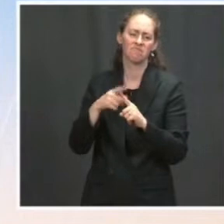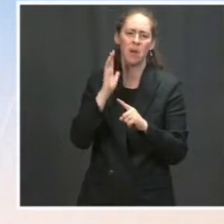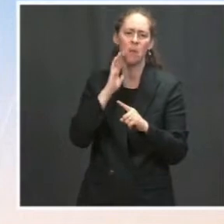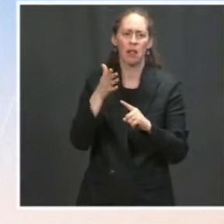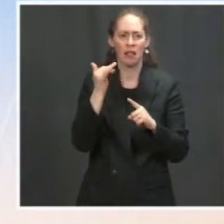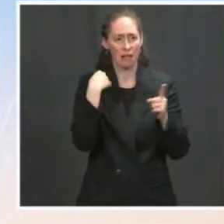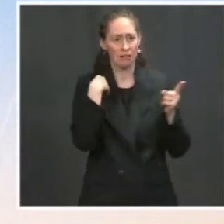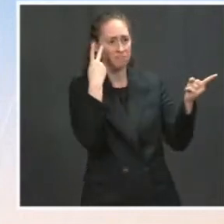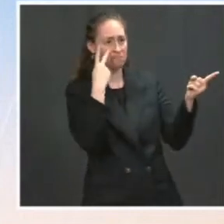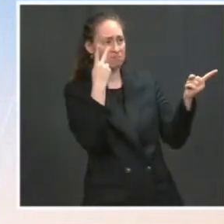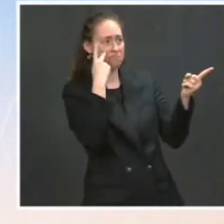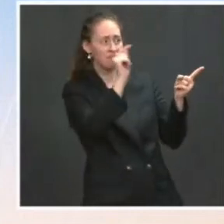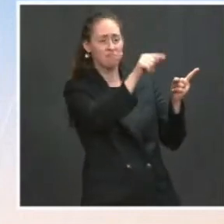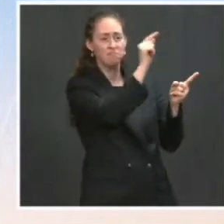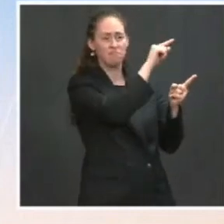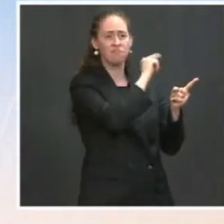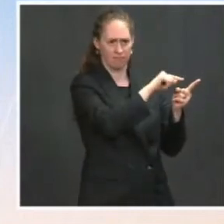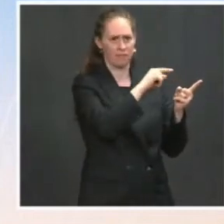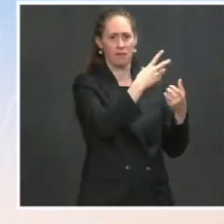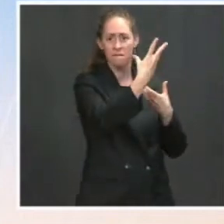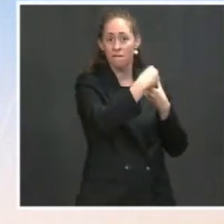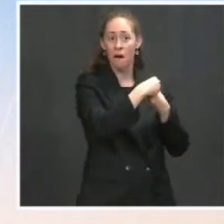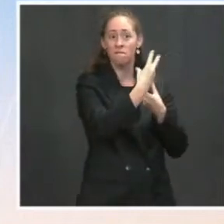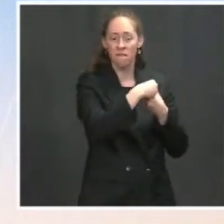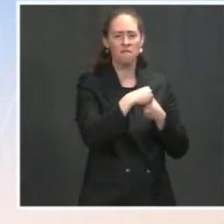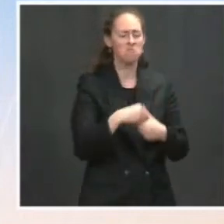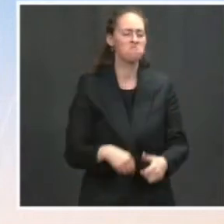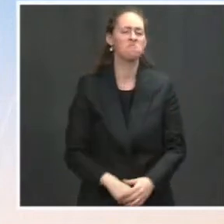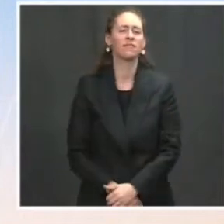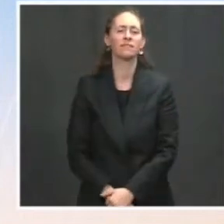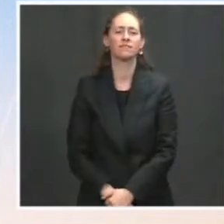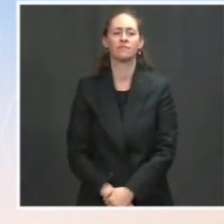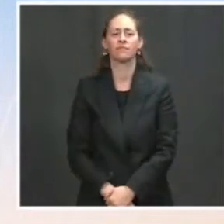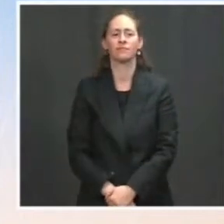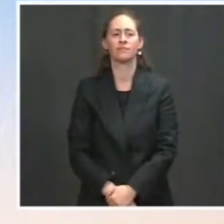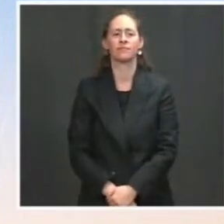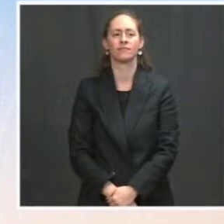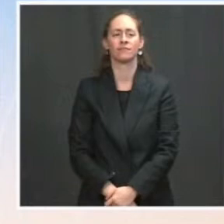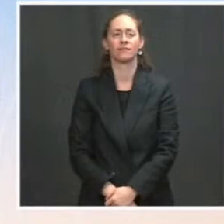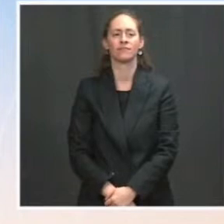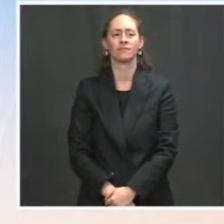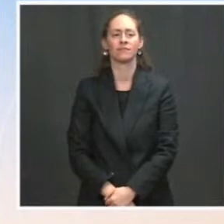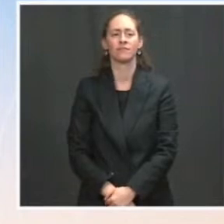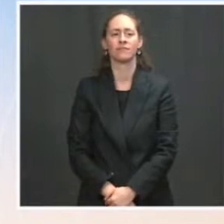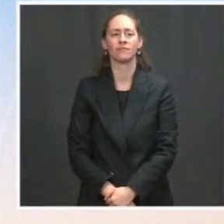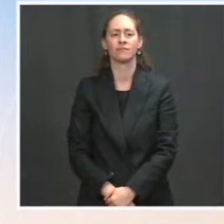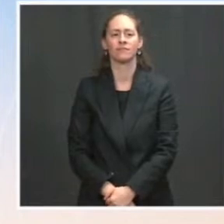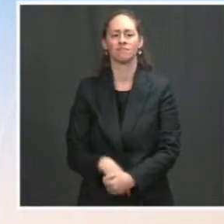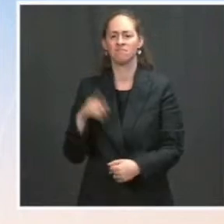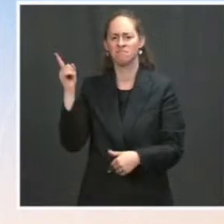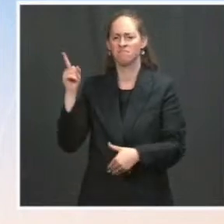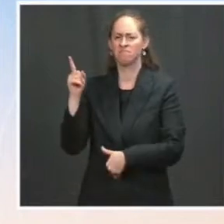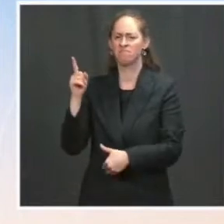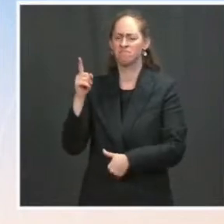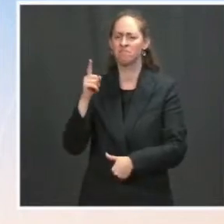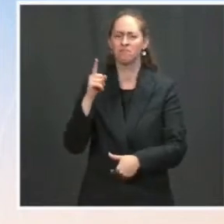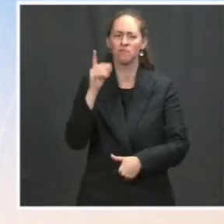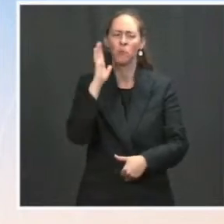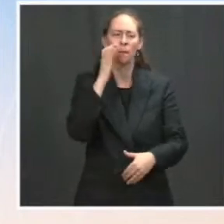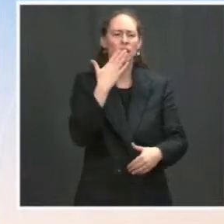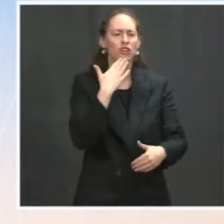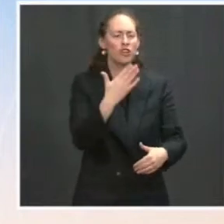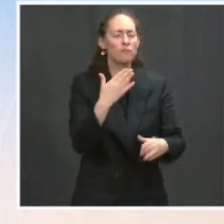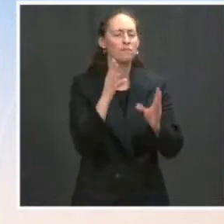Republican colleagues are engaging with him. And he's hopeful that the meeting will be constructive. Now, you're right, and what you touched on, which is an interesting piece of this, is that